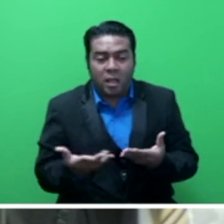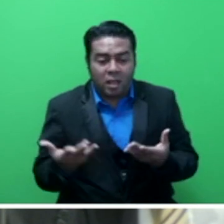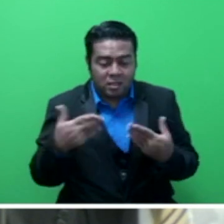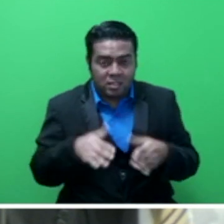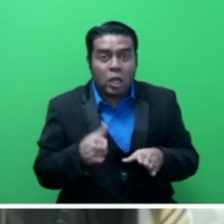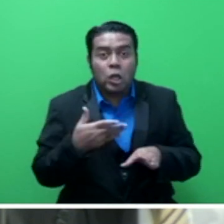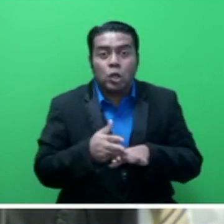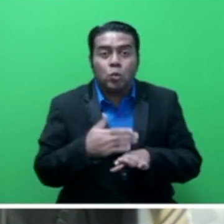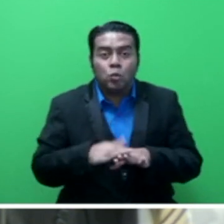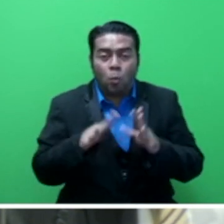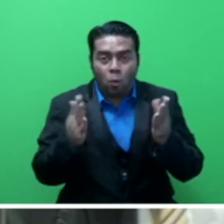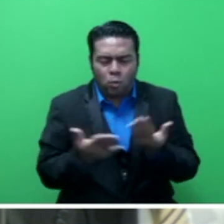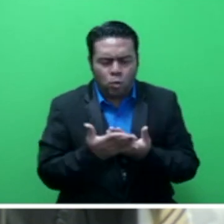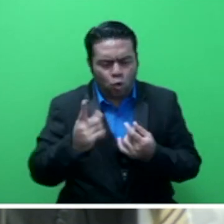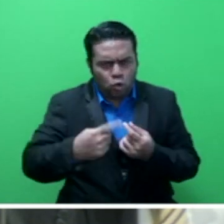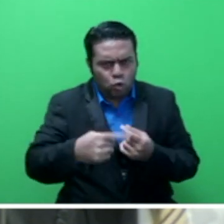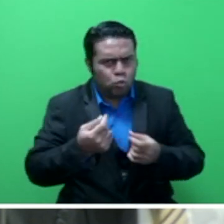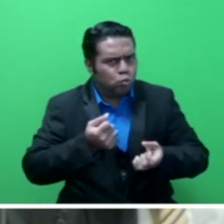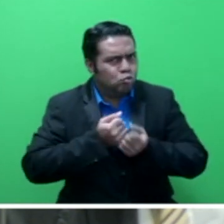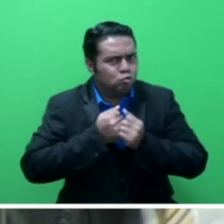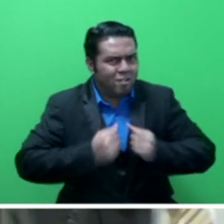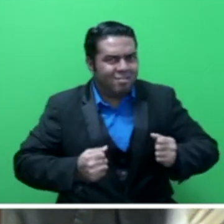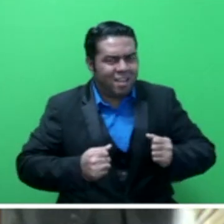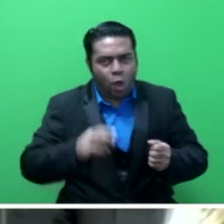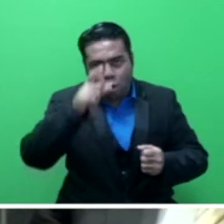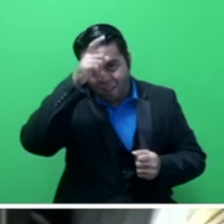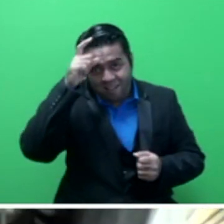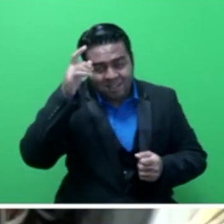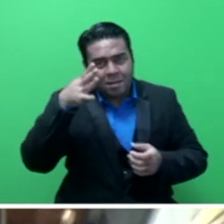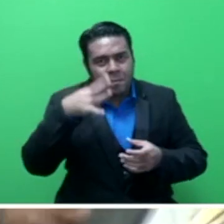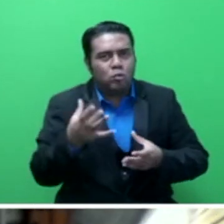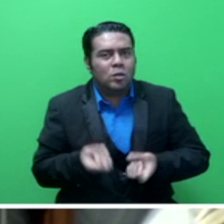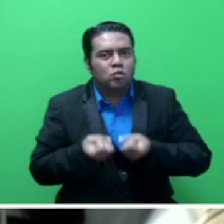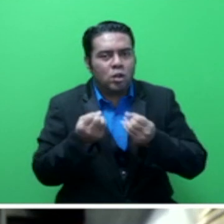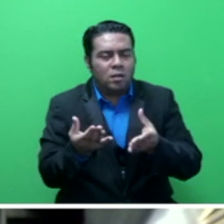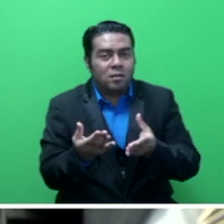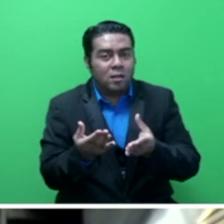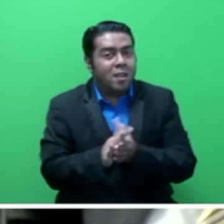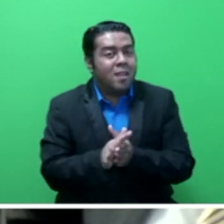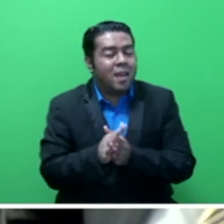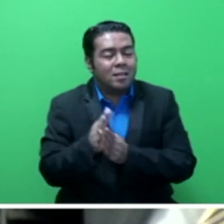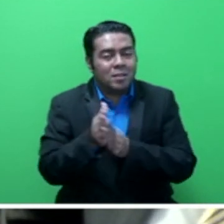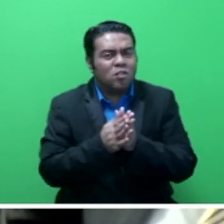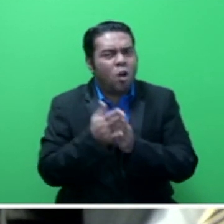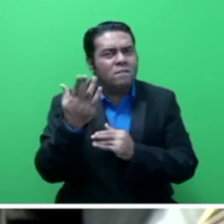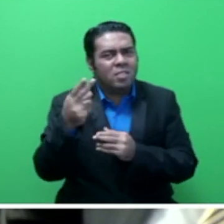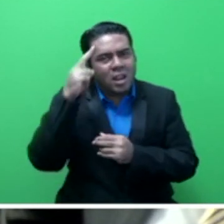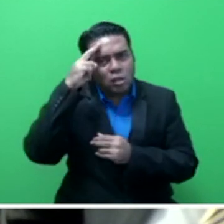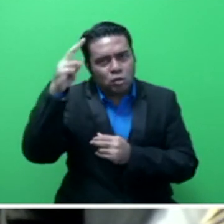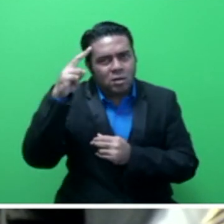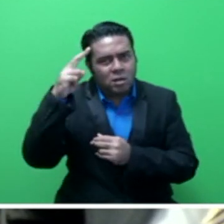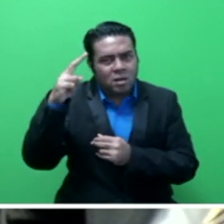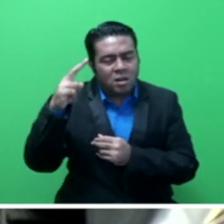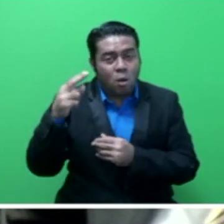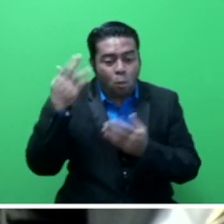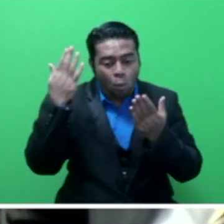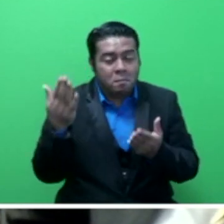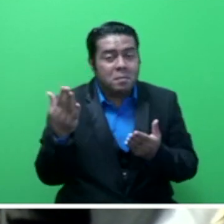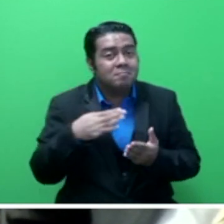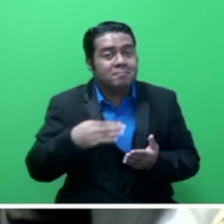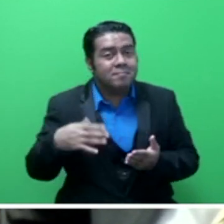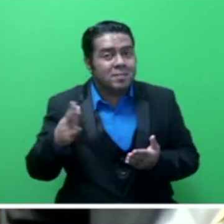the world, we continue to strengthen our nursing capacity to ensure we deliver to the expectations of the nation. Honorable Speaker, it is not